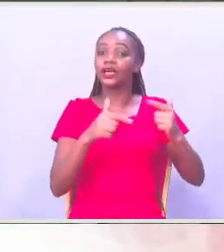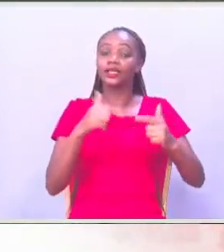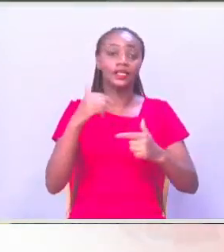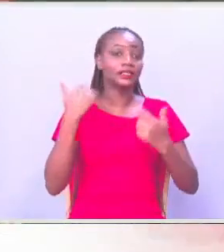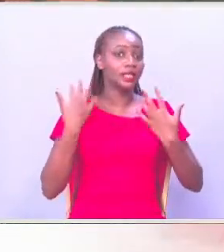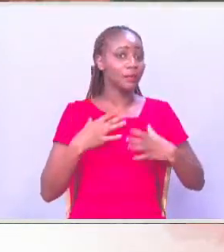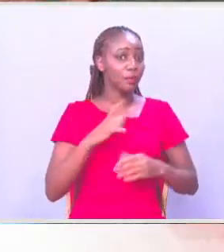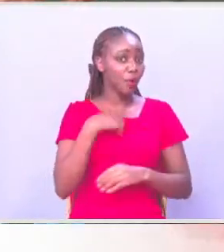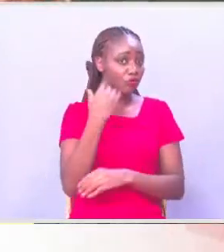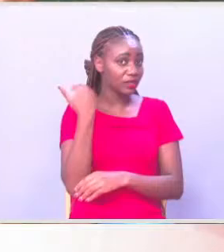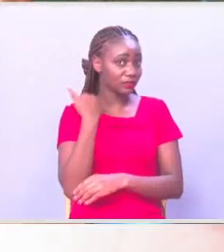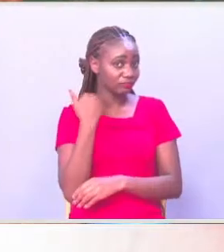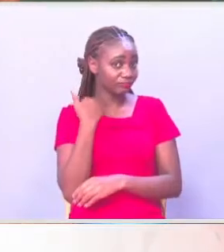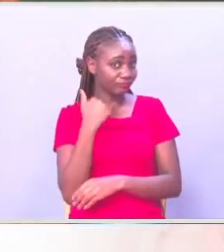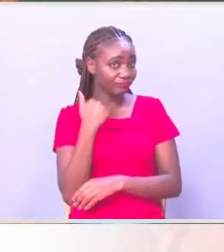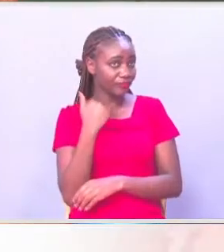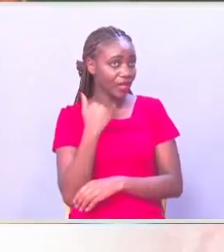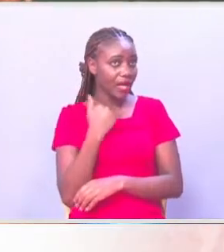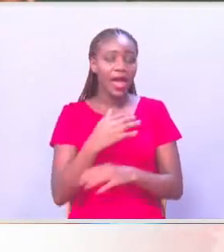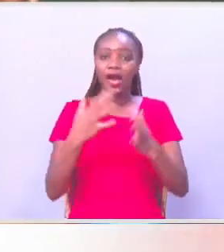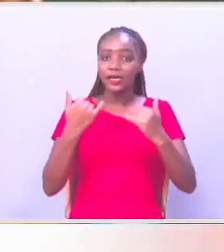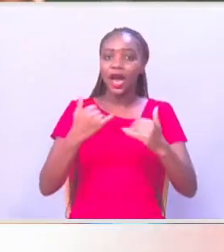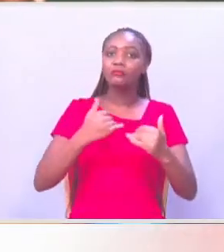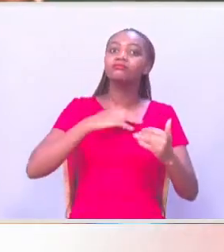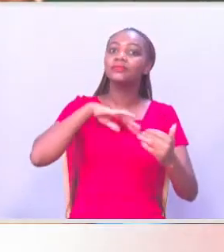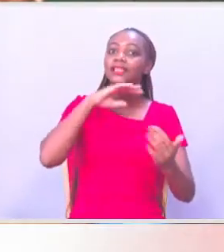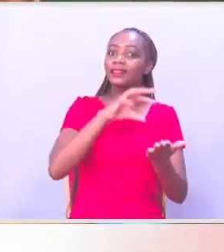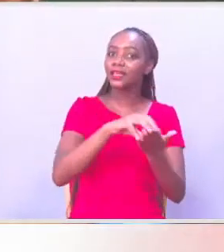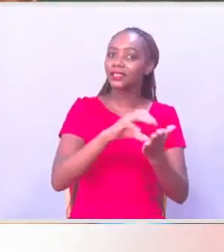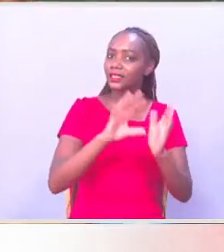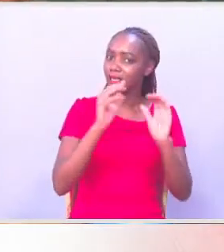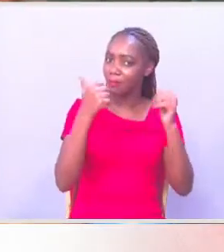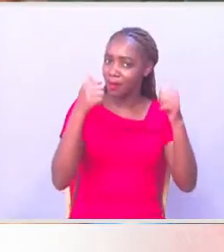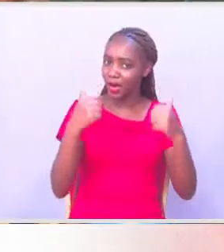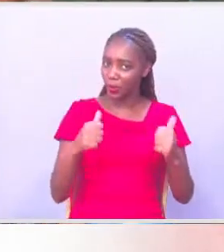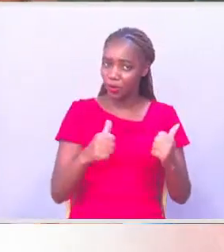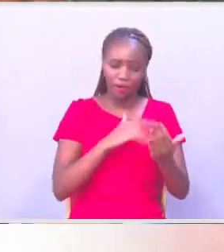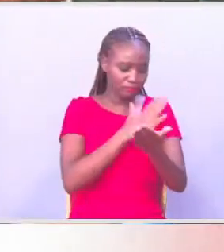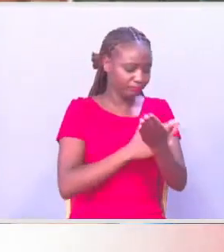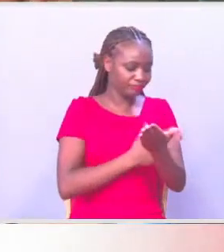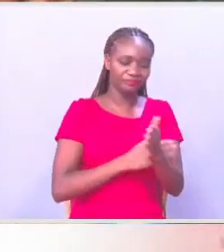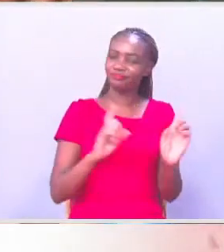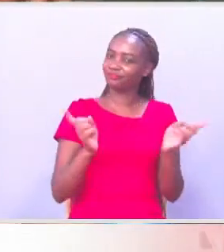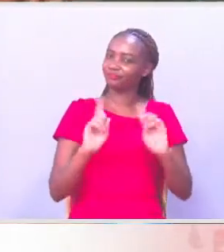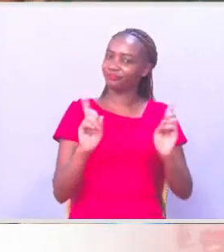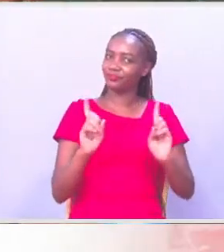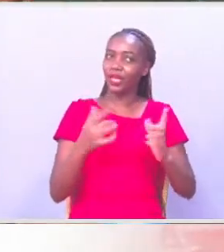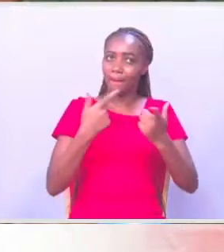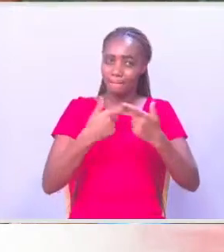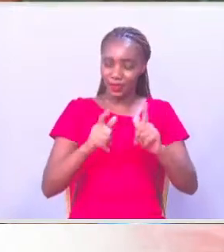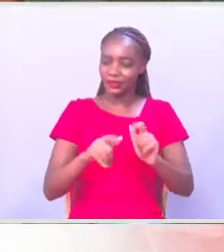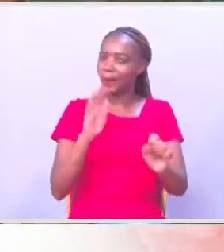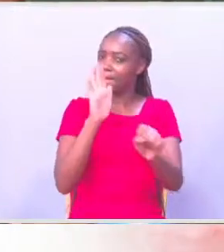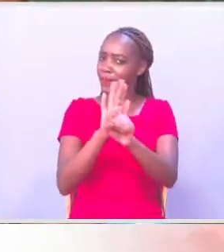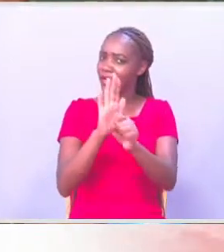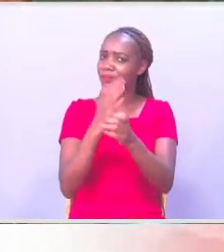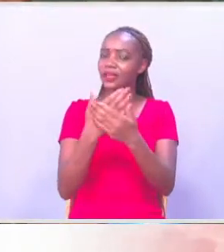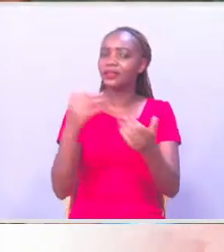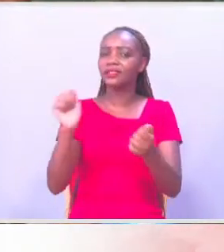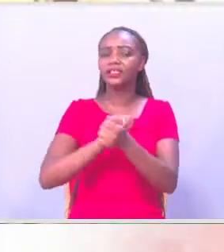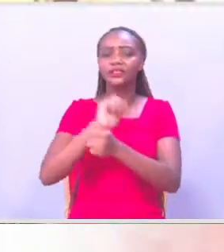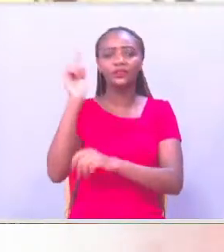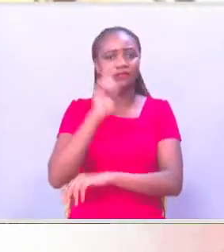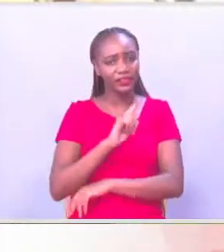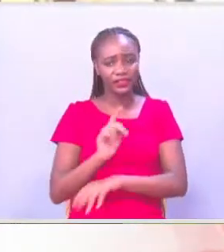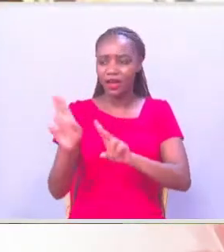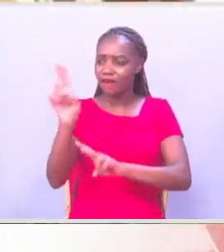no casualties, but there is a damage that has been caused by the fire, which we are yet to establish the value